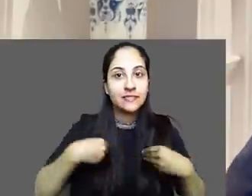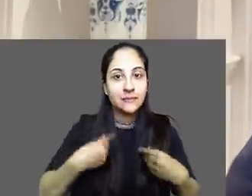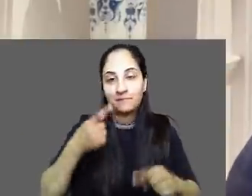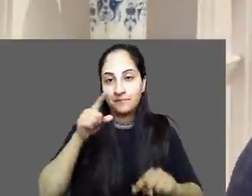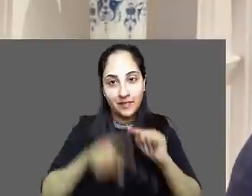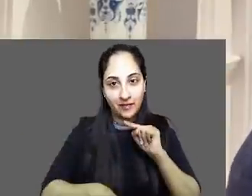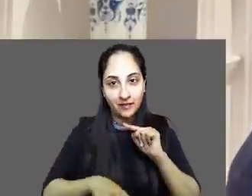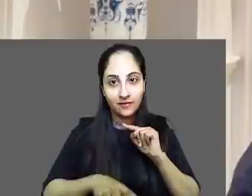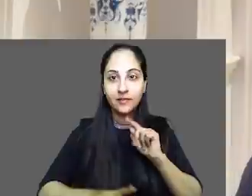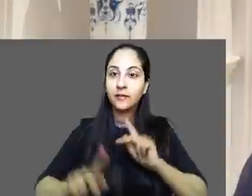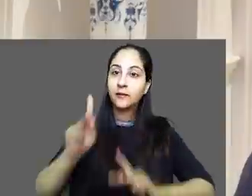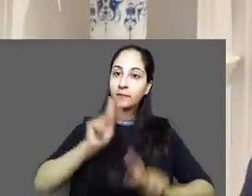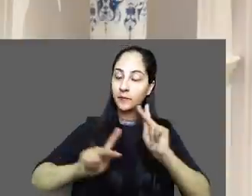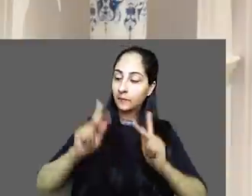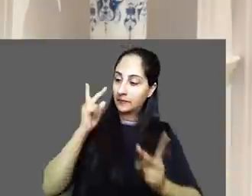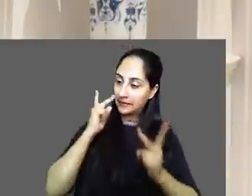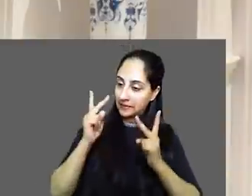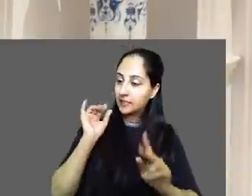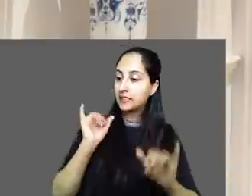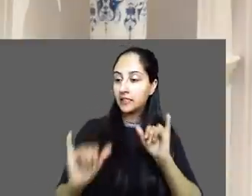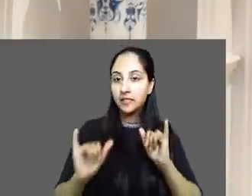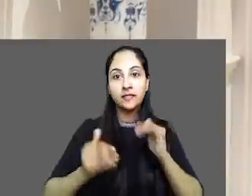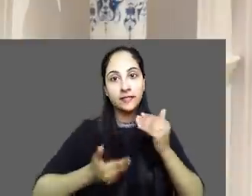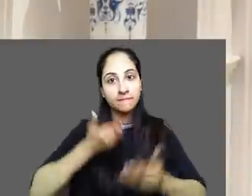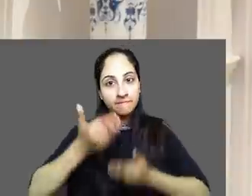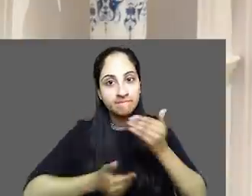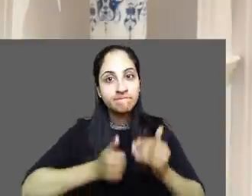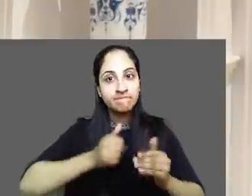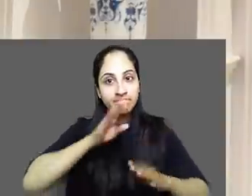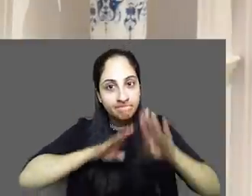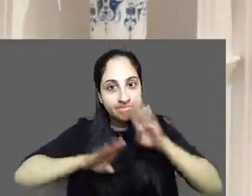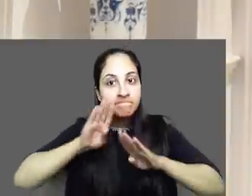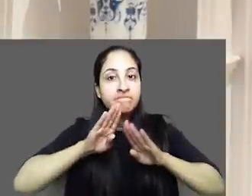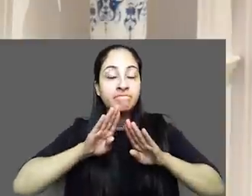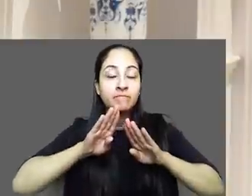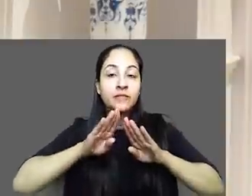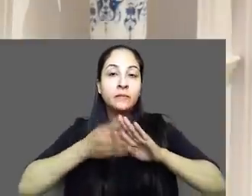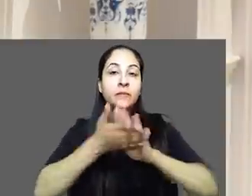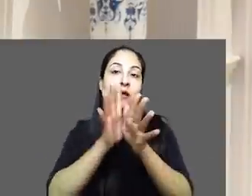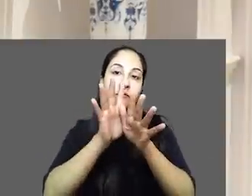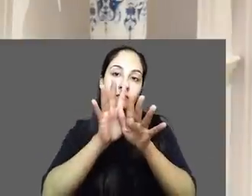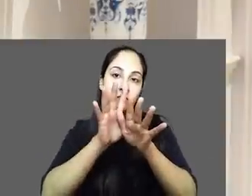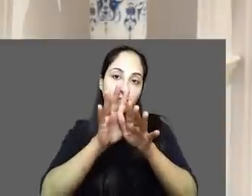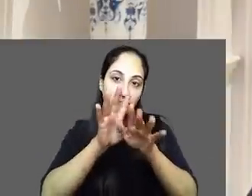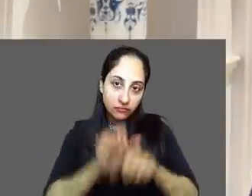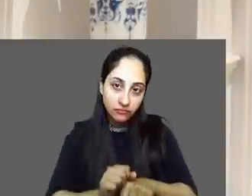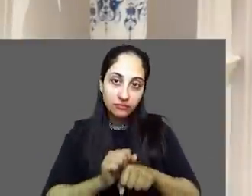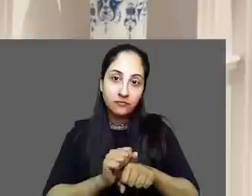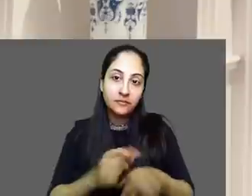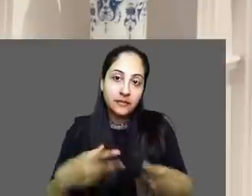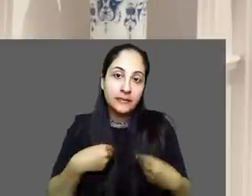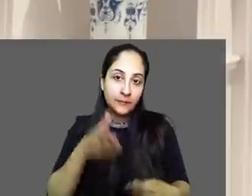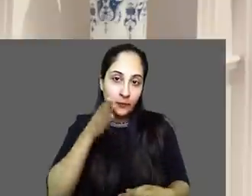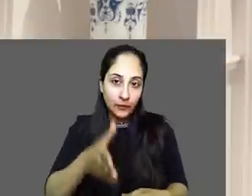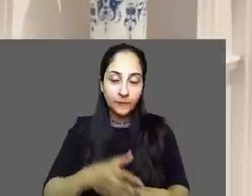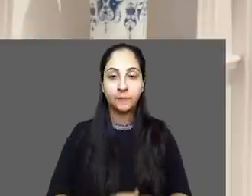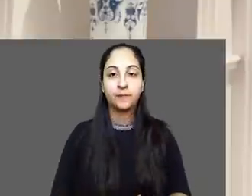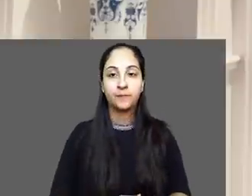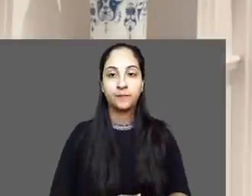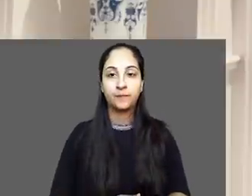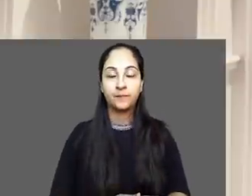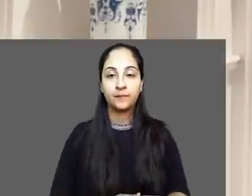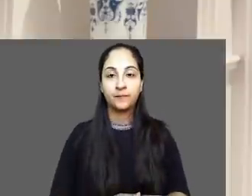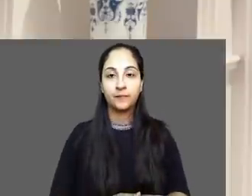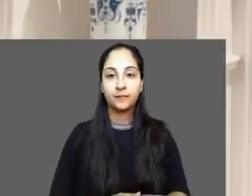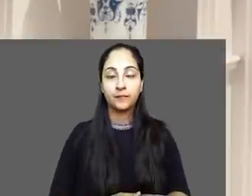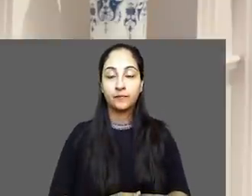shopping behaviors, etc. People will figure those things out. And if there is a change, people will, over a period